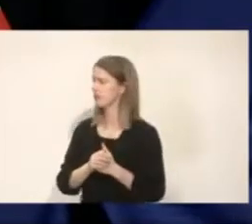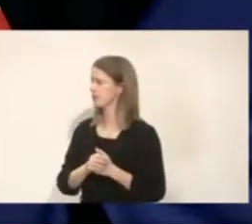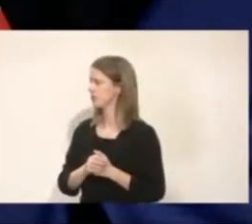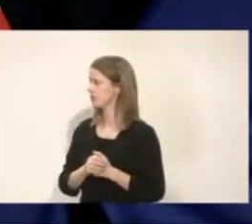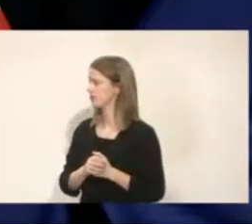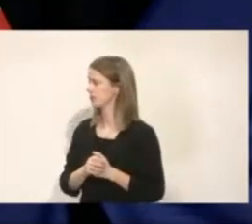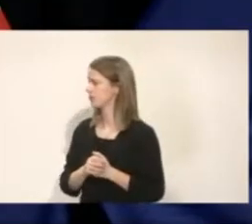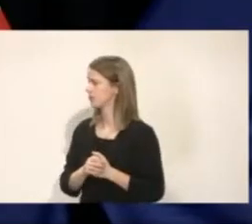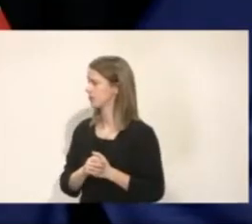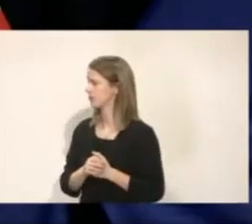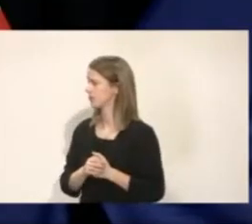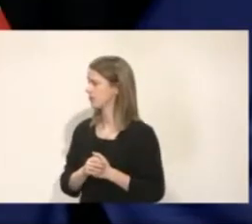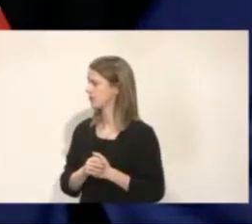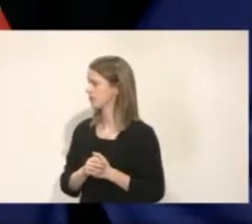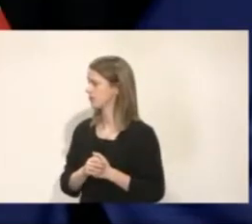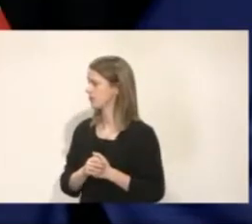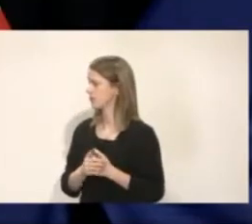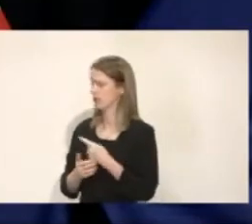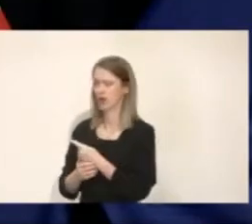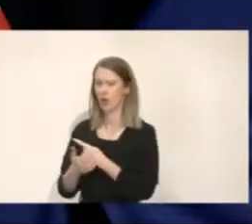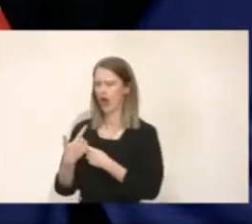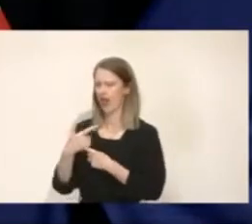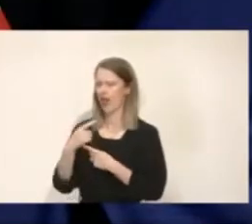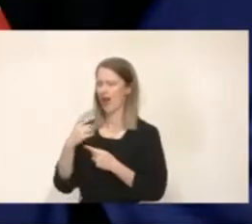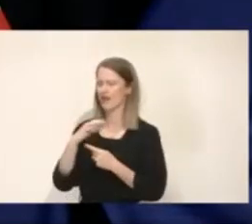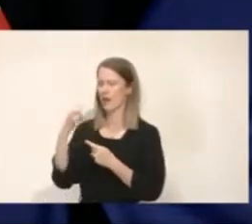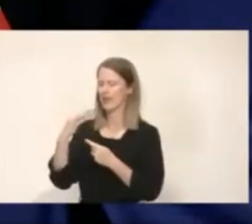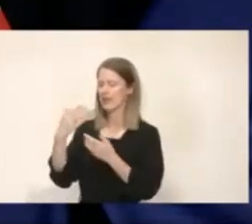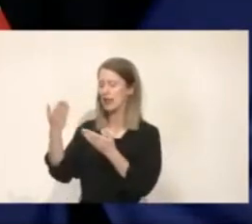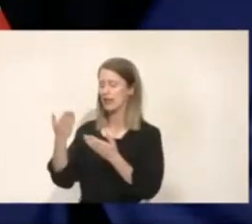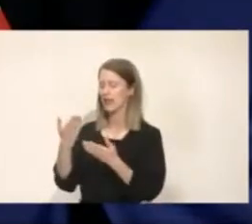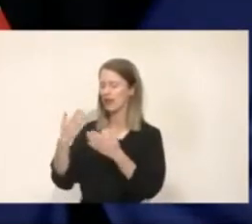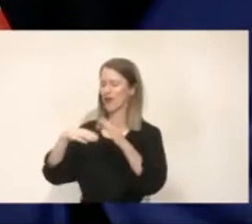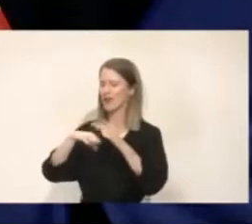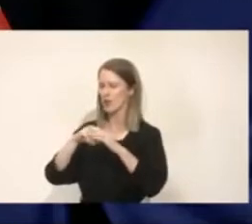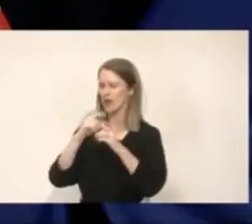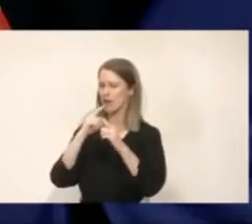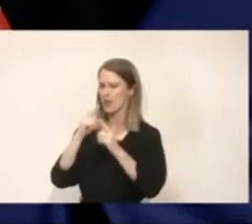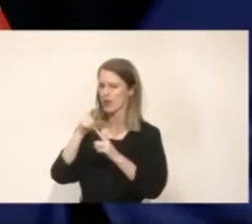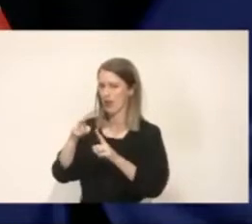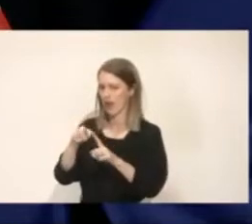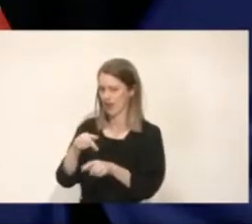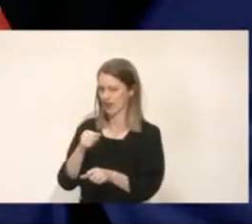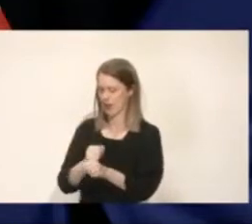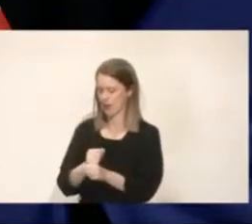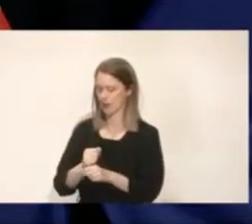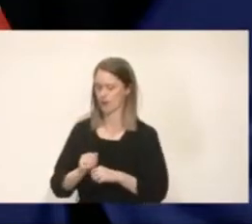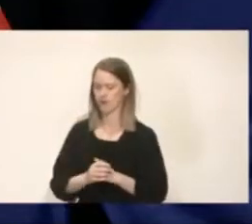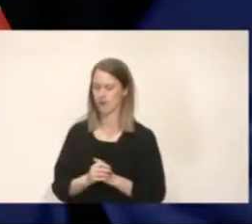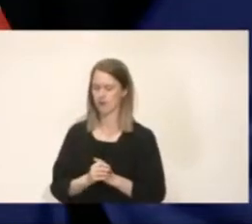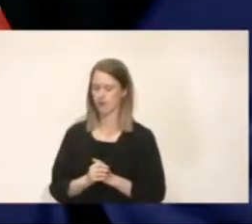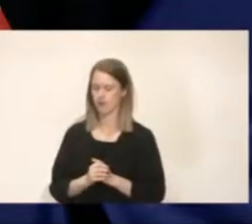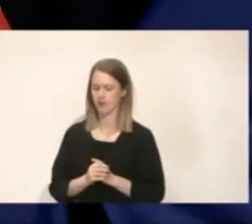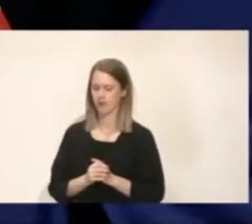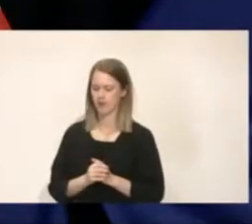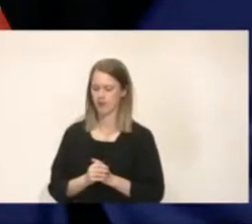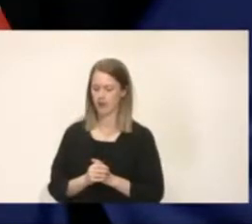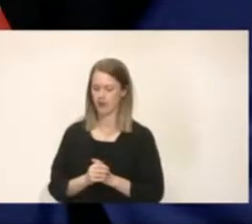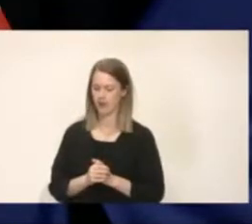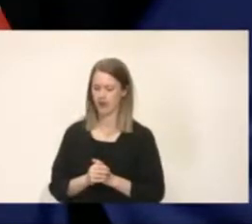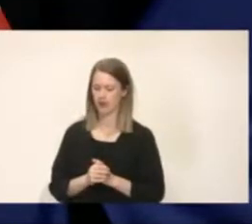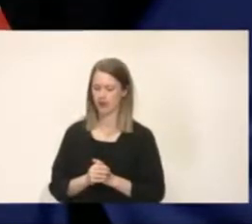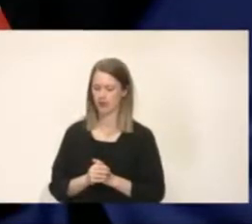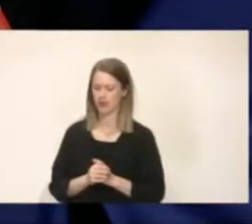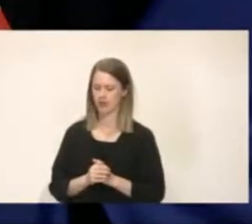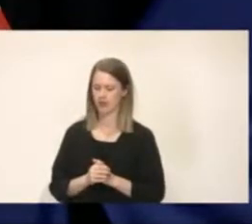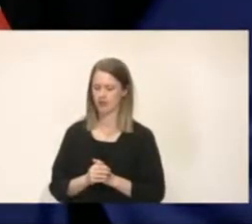I'll say, if I may, while I haven't been briefed specifically on that example, I would say the